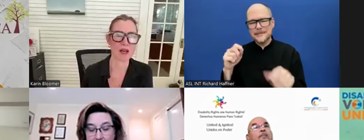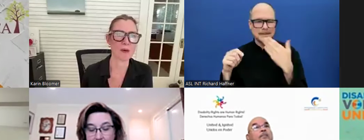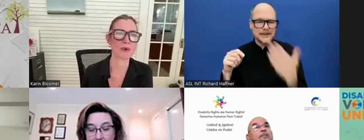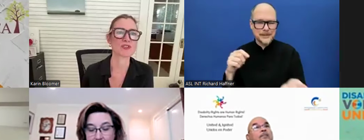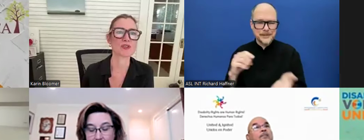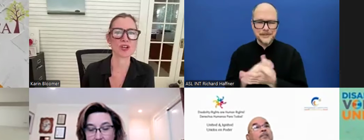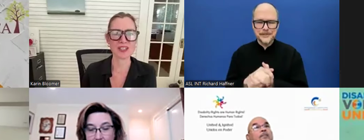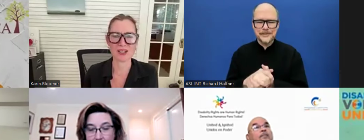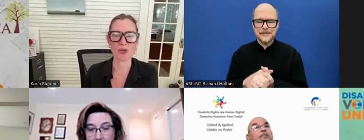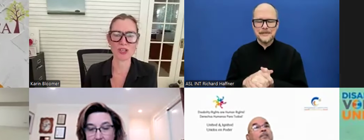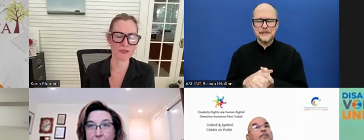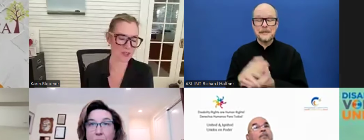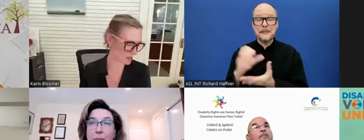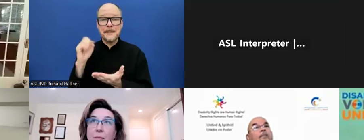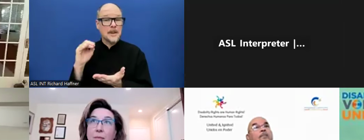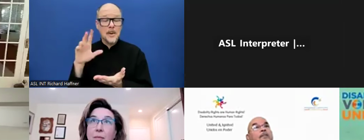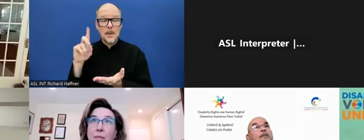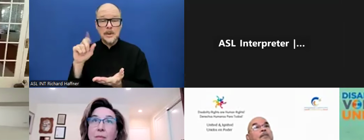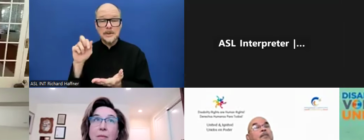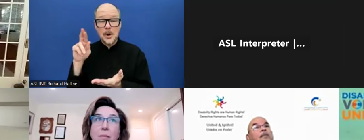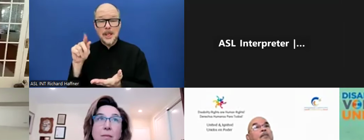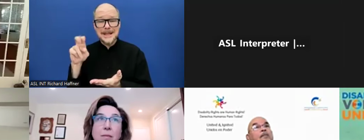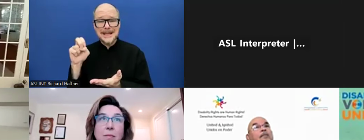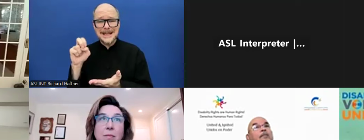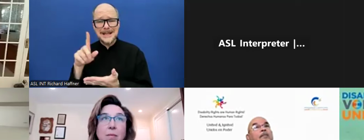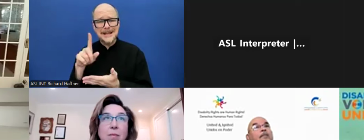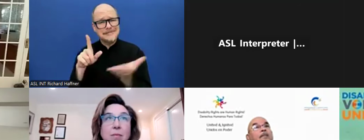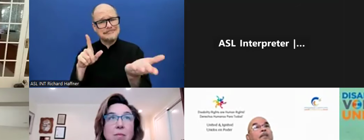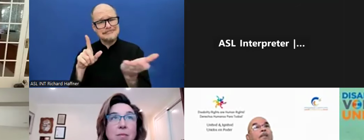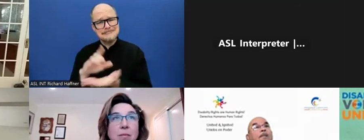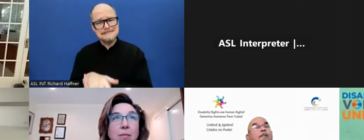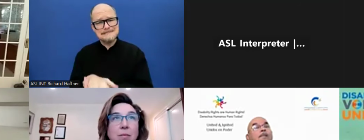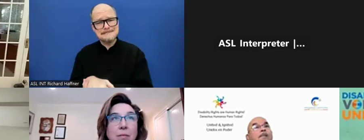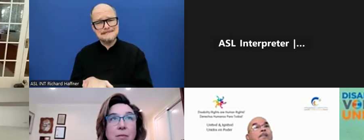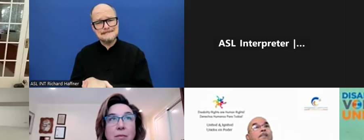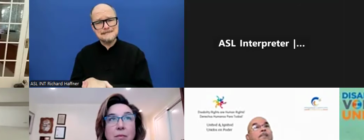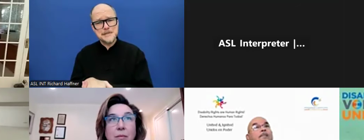Okay. So Darlene, what are you thinking about all this?